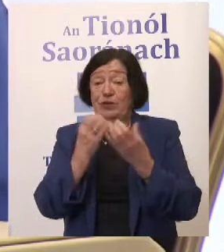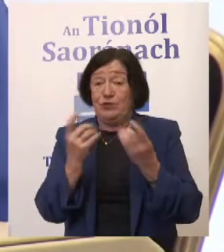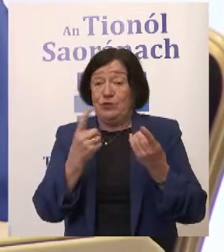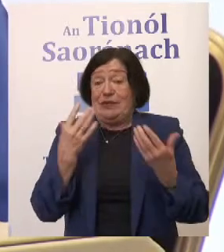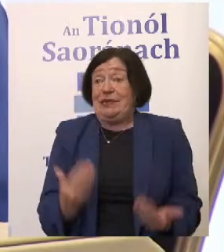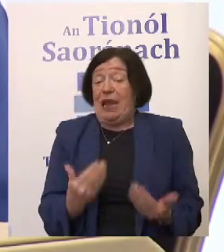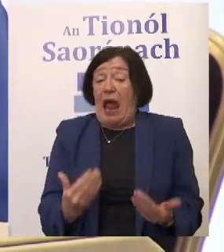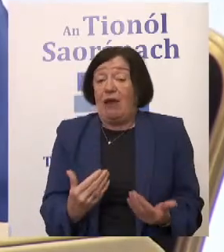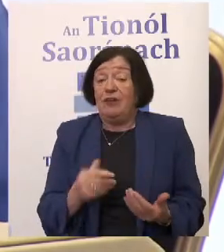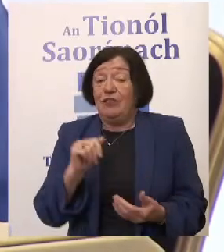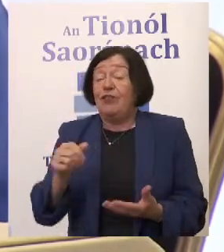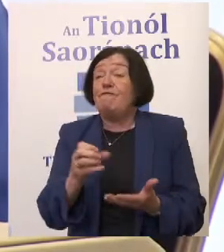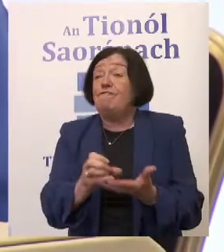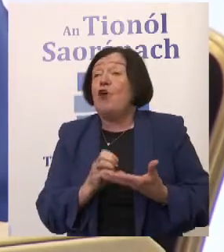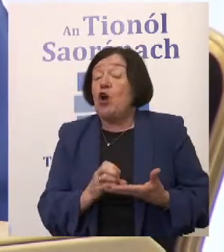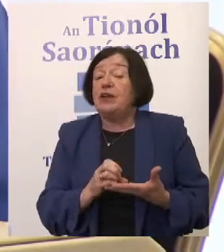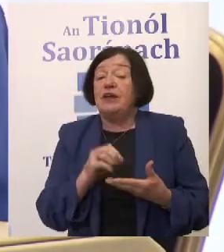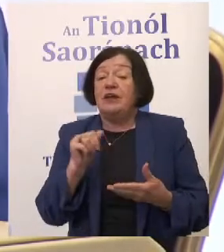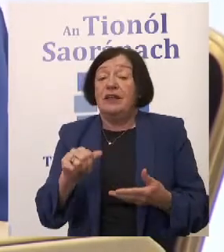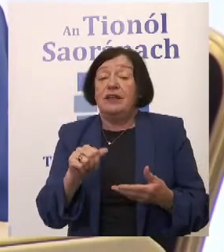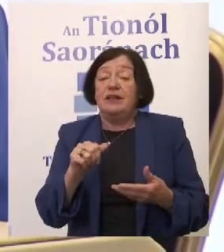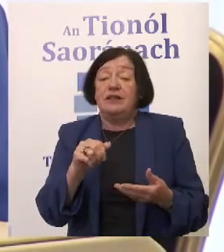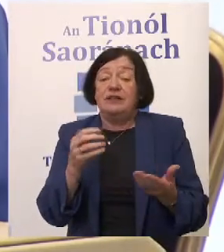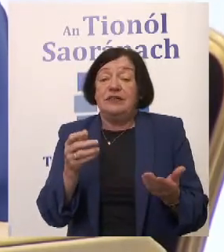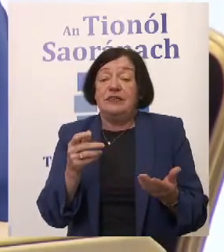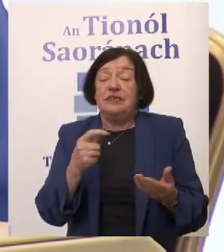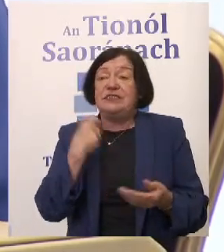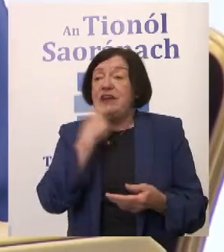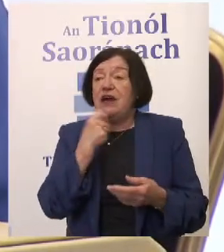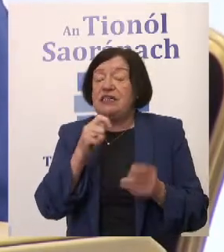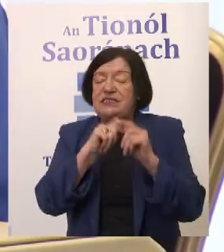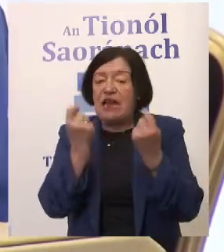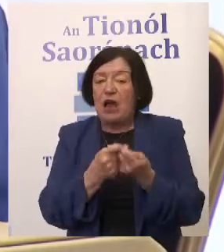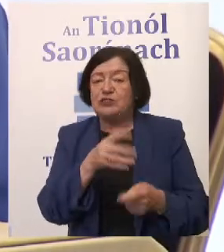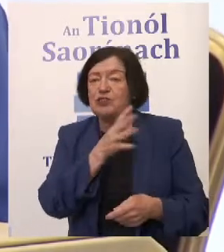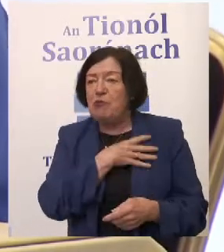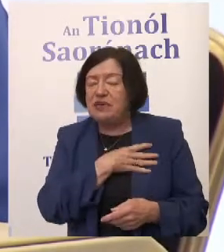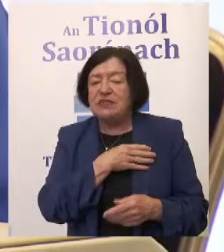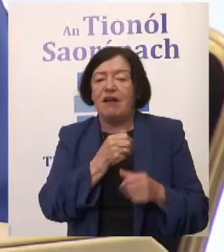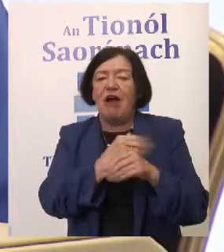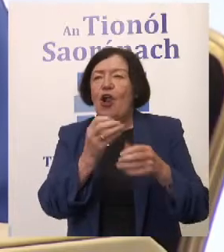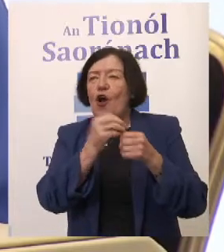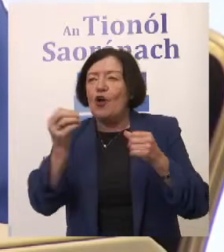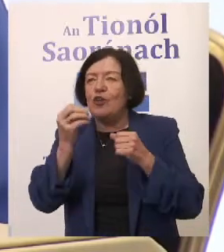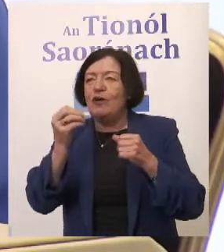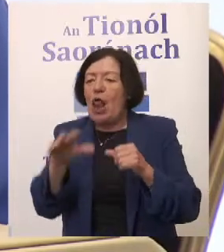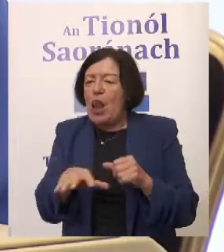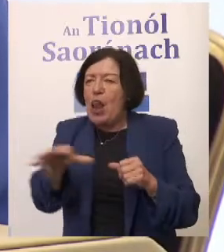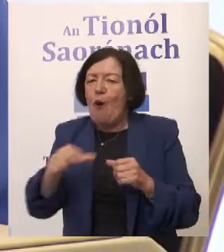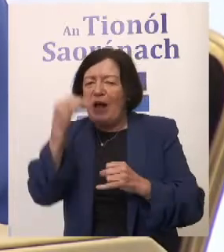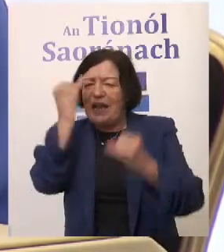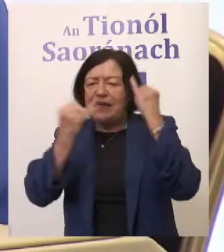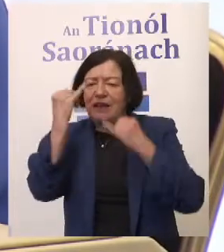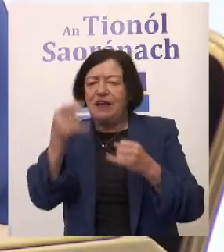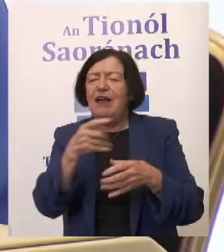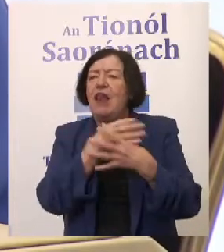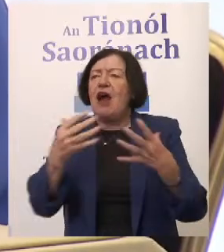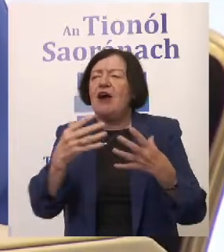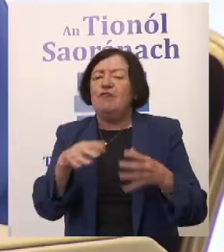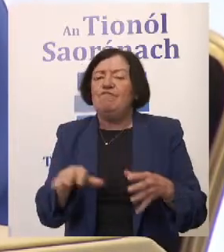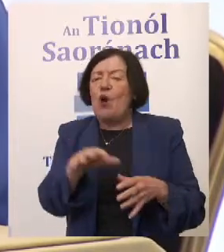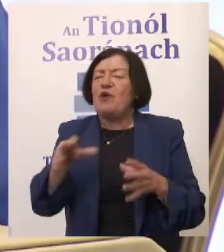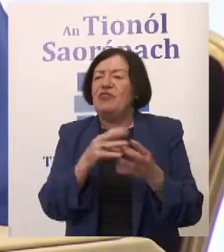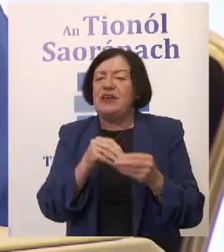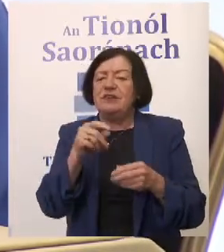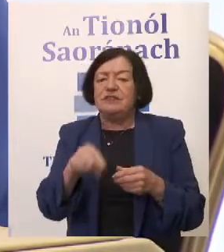time. They're funding their tidy towns committees and all kinds of local initiatives. So they run lots of local things on the